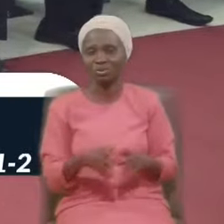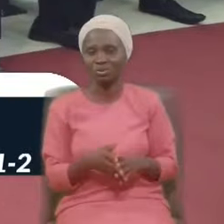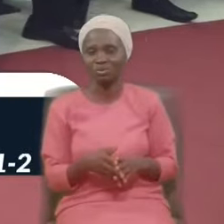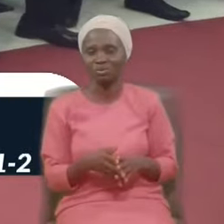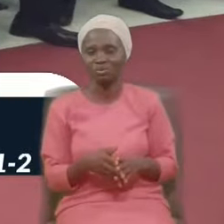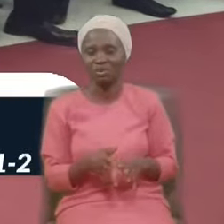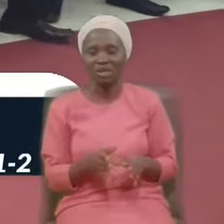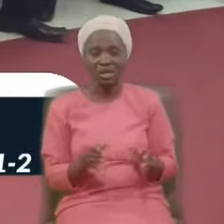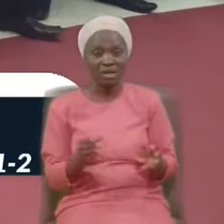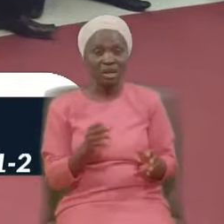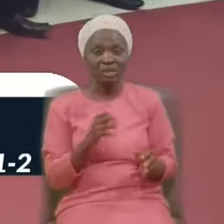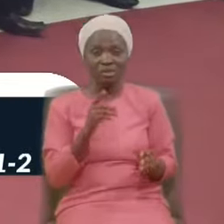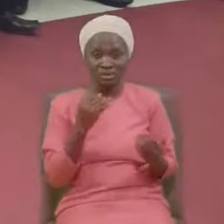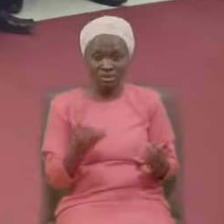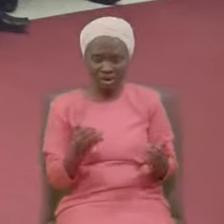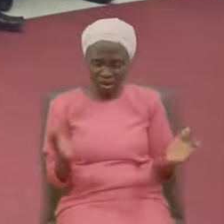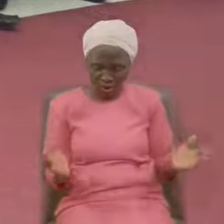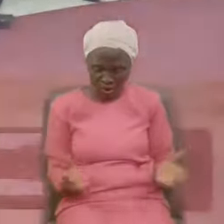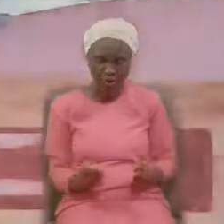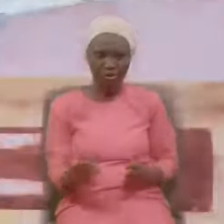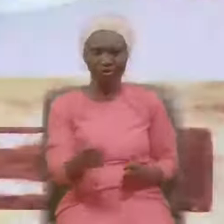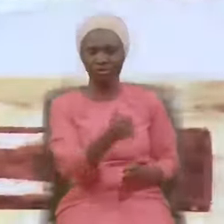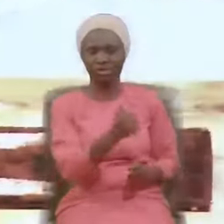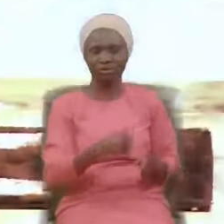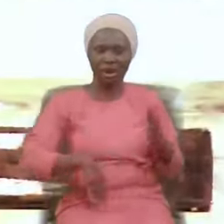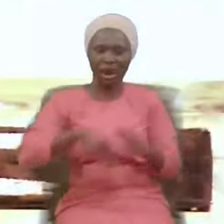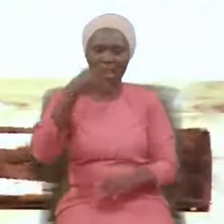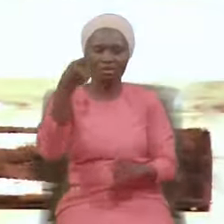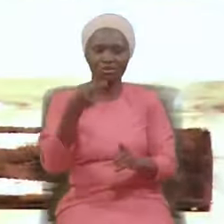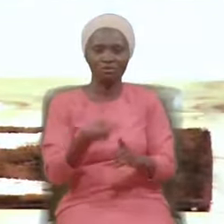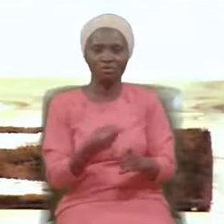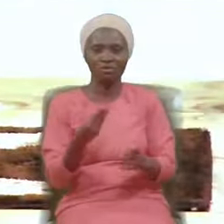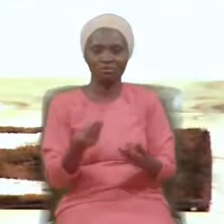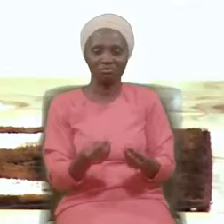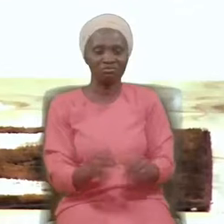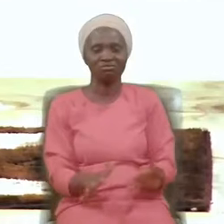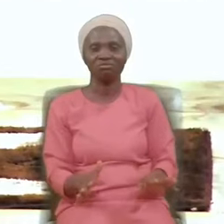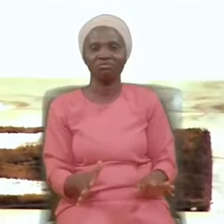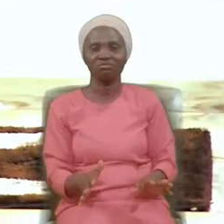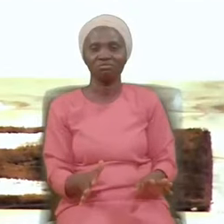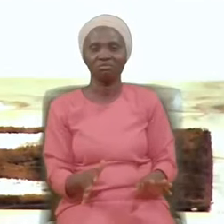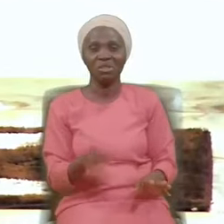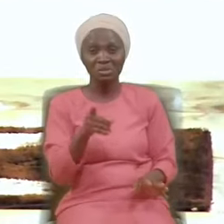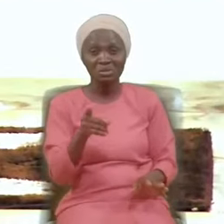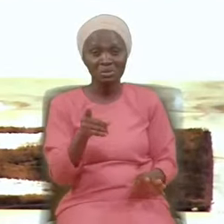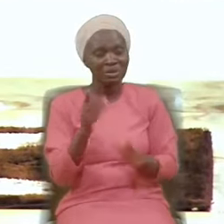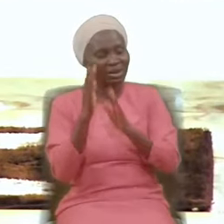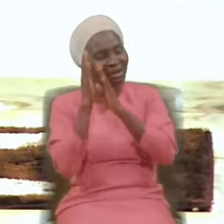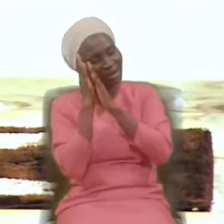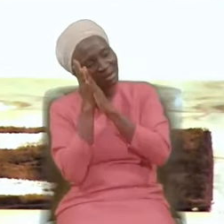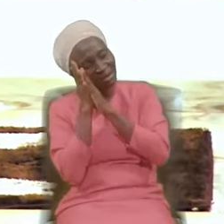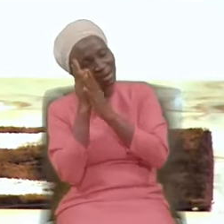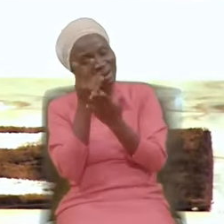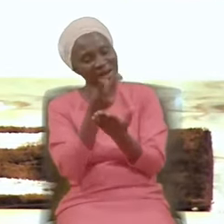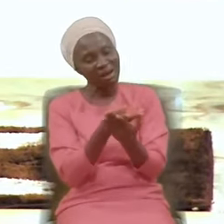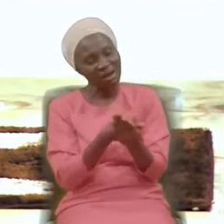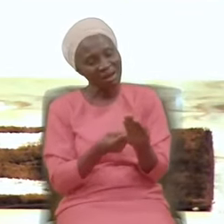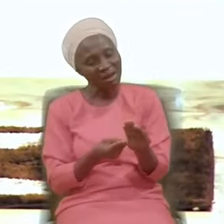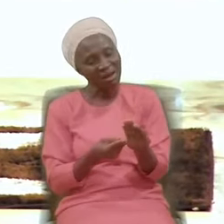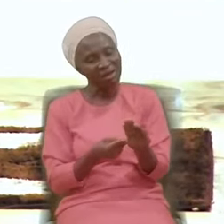Shake thyself from the dust. You may lie down, and cockroaches walking all over